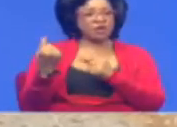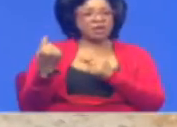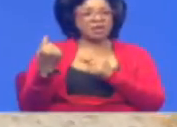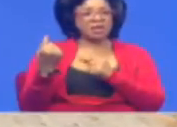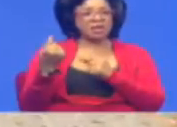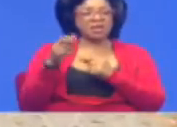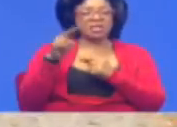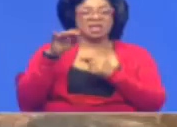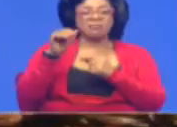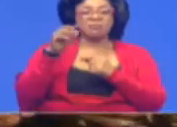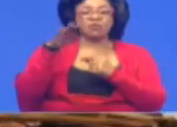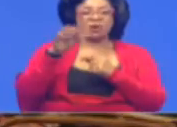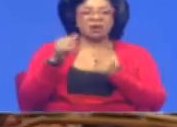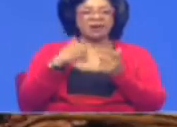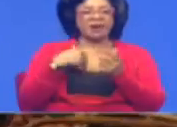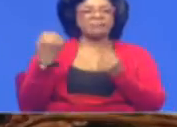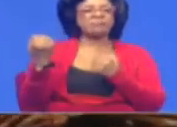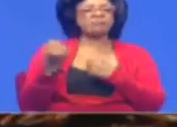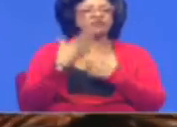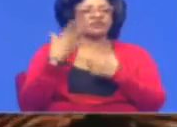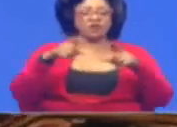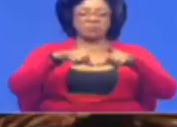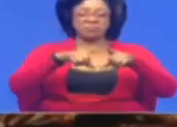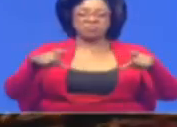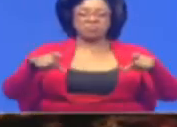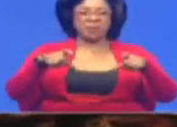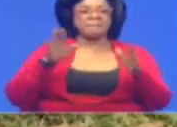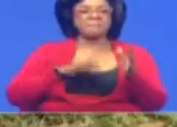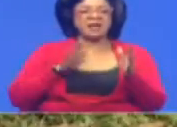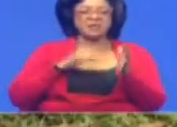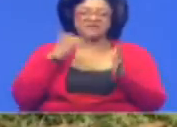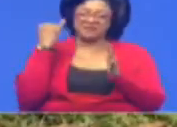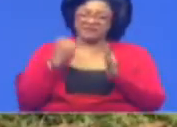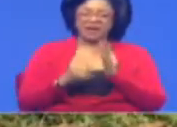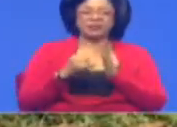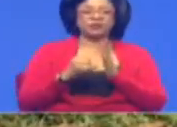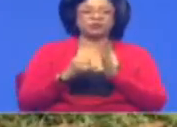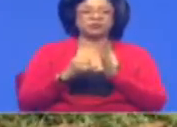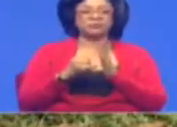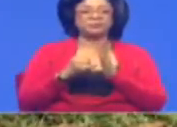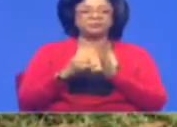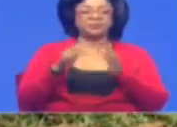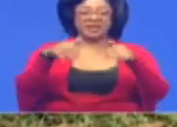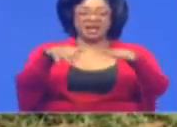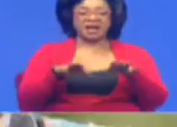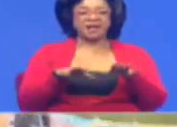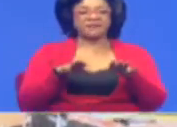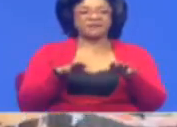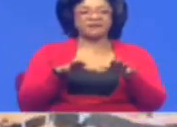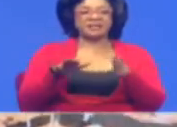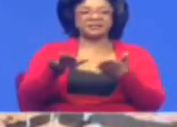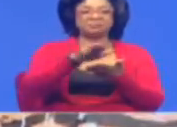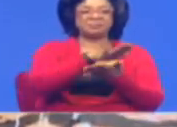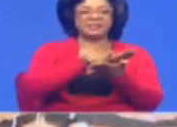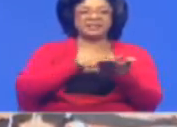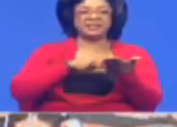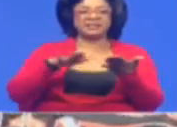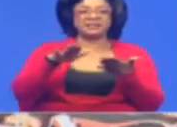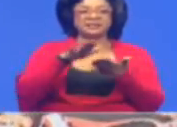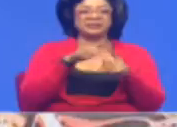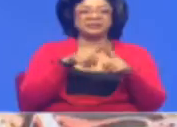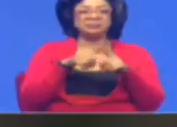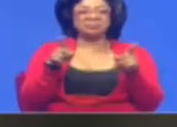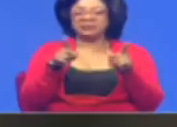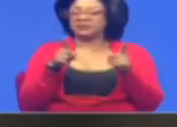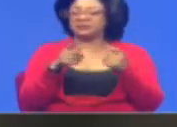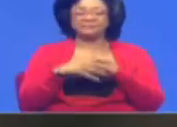Nyambura put up a beautiful gravestone at her mother's final resting place at the cemetery and even fenced it. But her mother is still far from